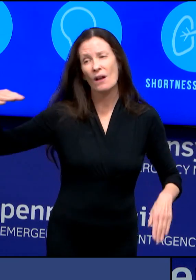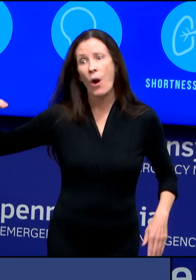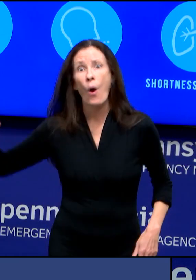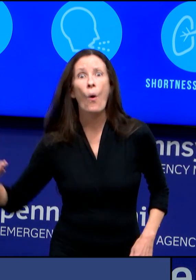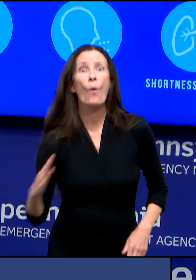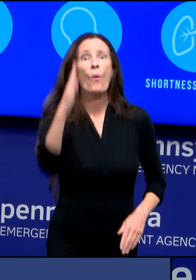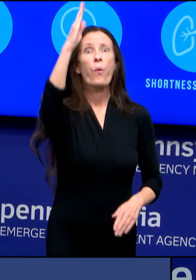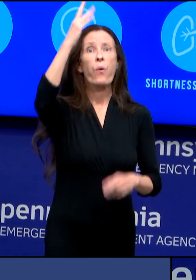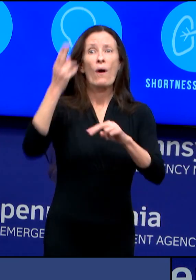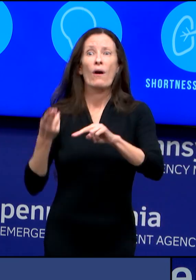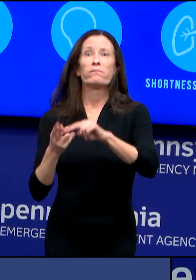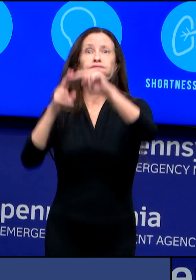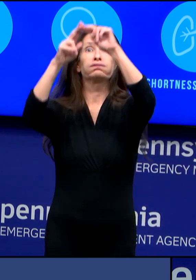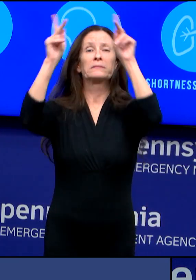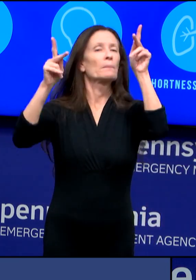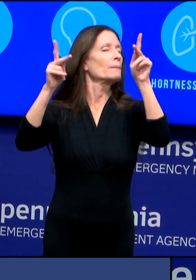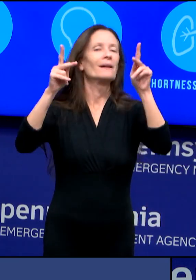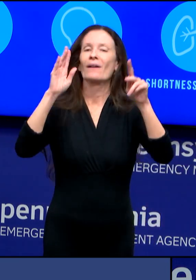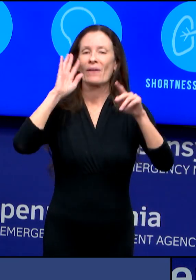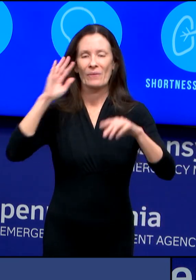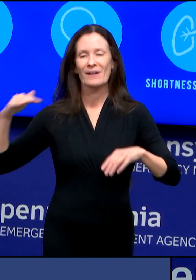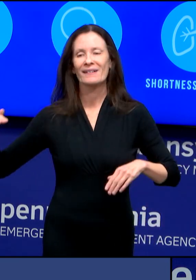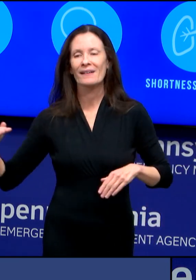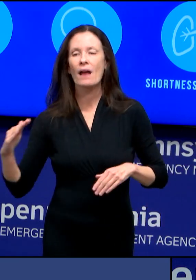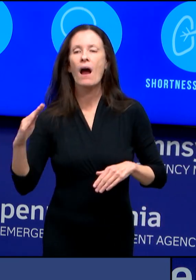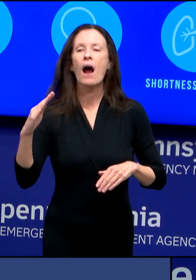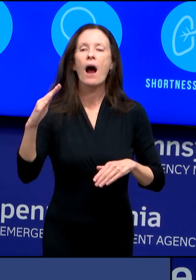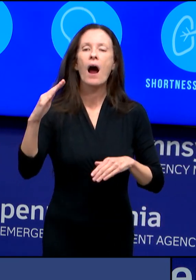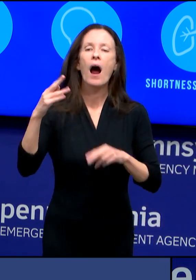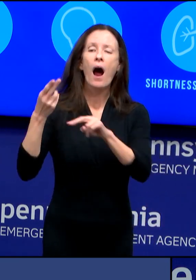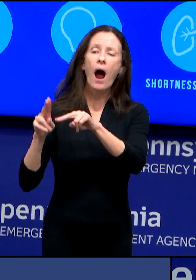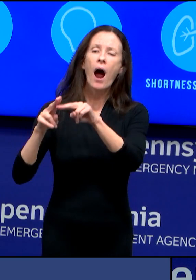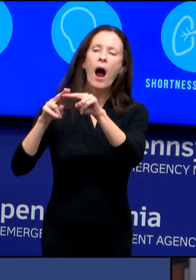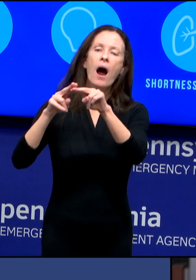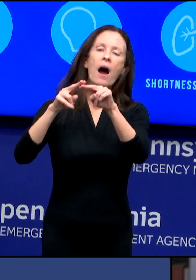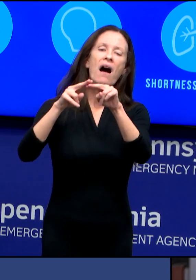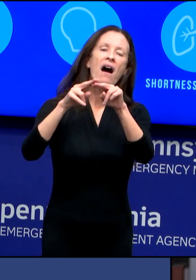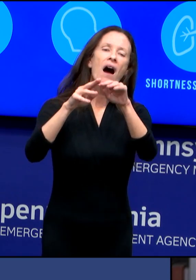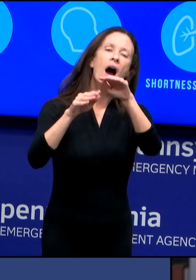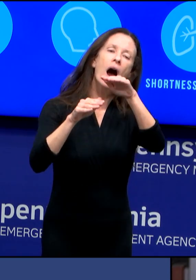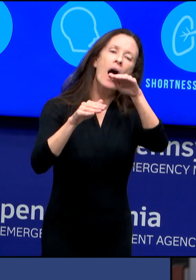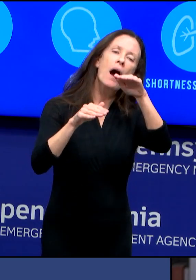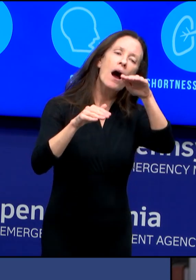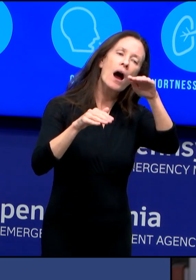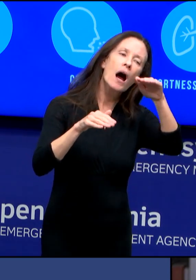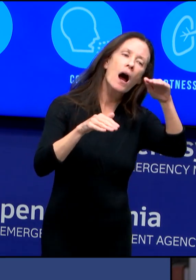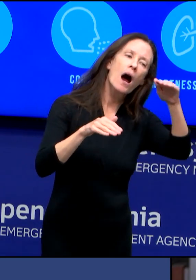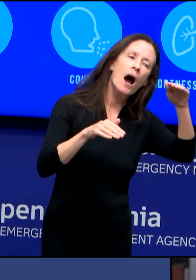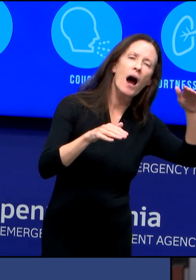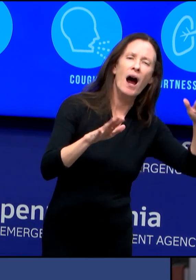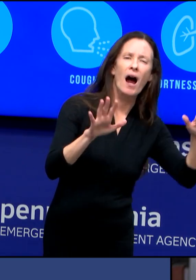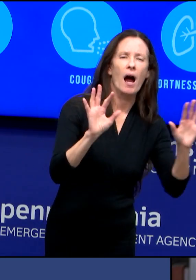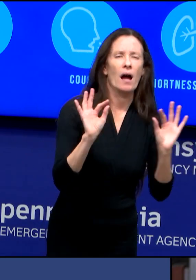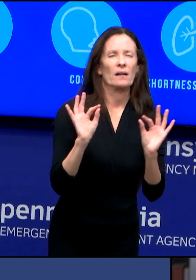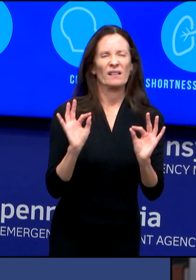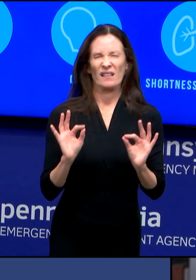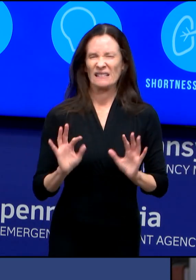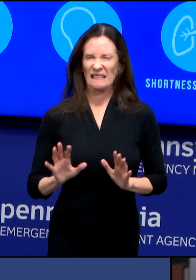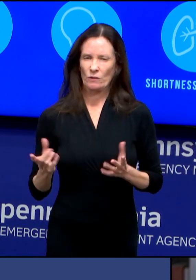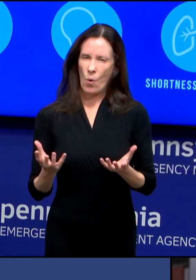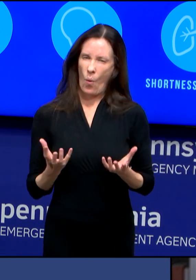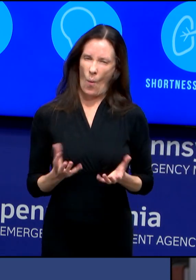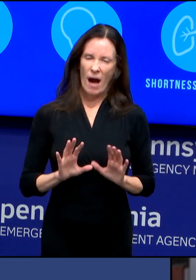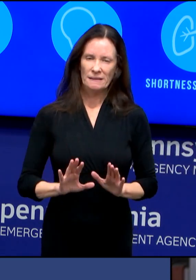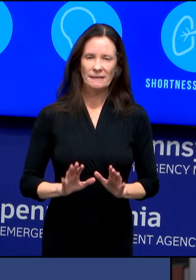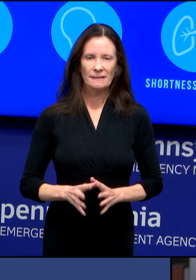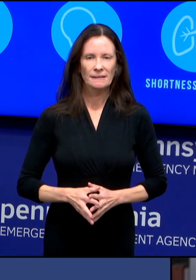eventually bending the curve of the rise of new cases. Thank you, Secretary. Governor, go